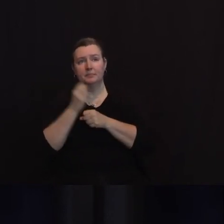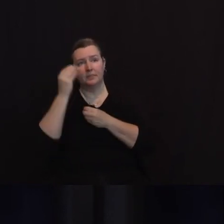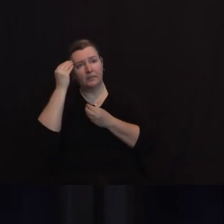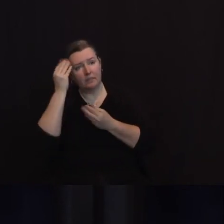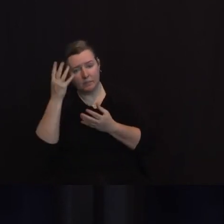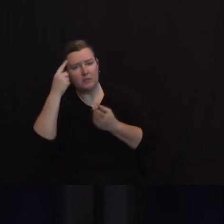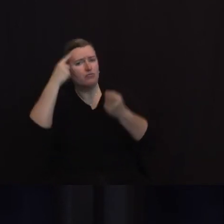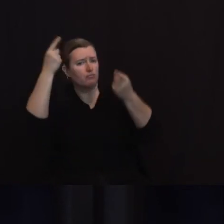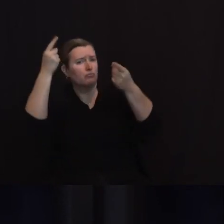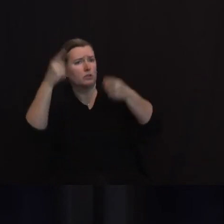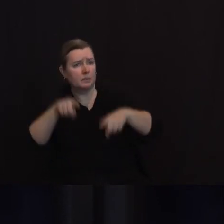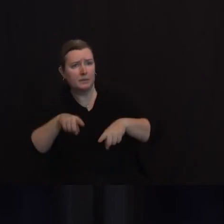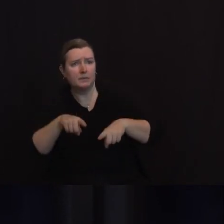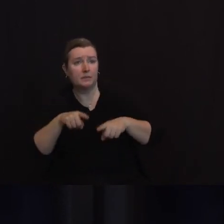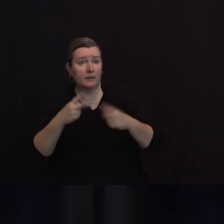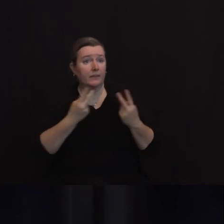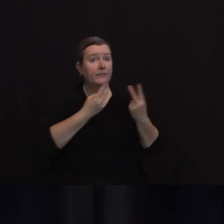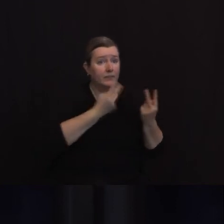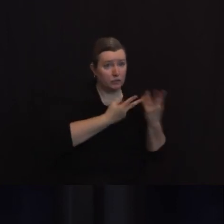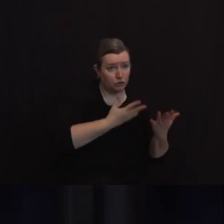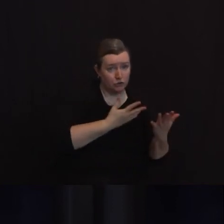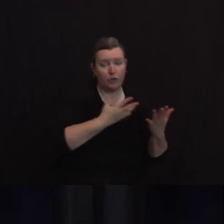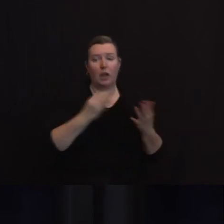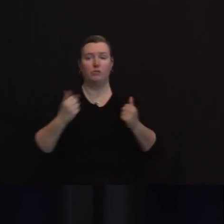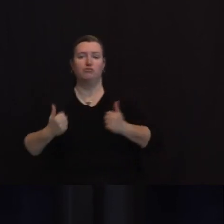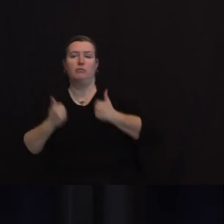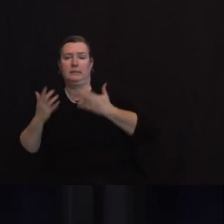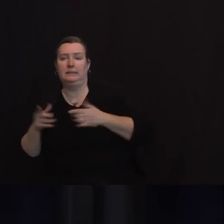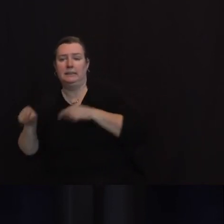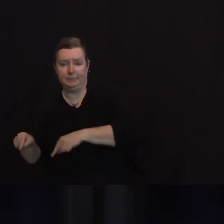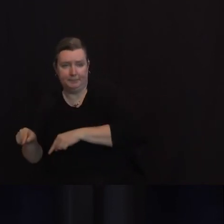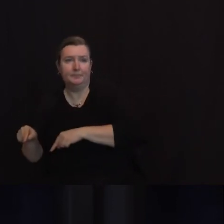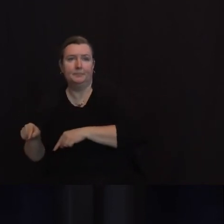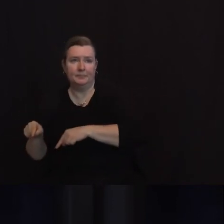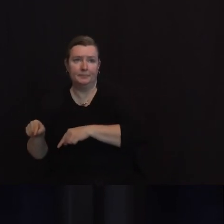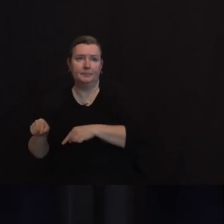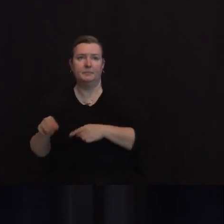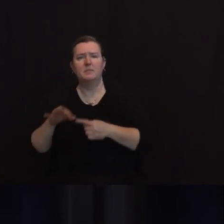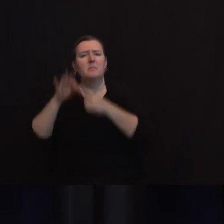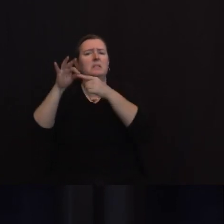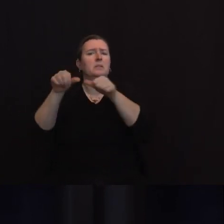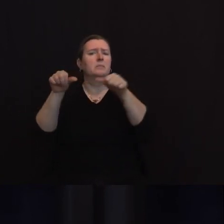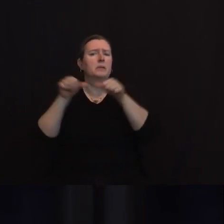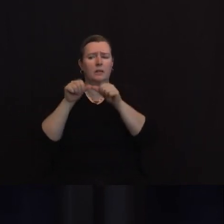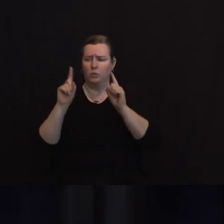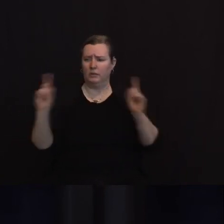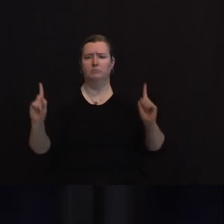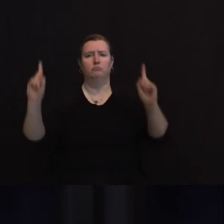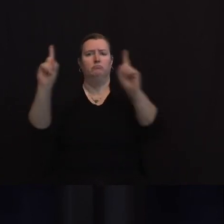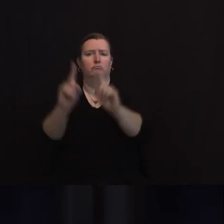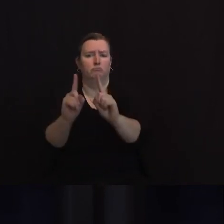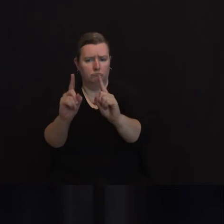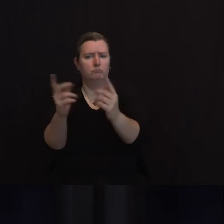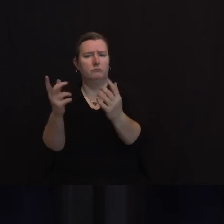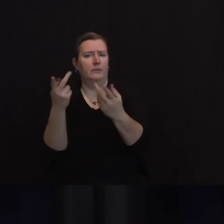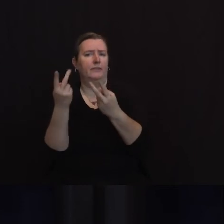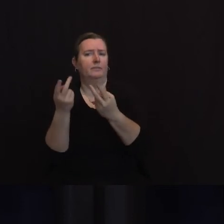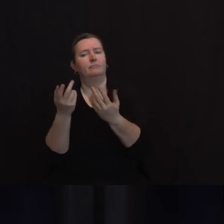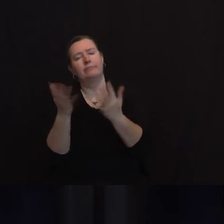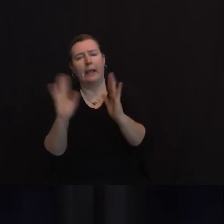is a designated location for the indoor visitation, and all required attestations have been